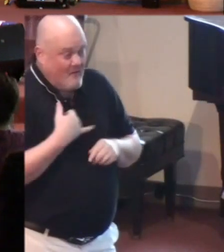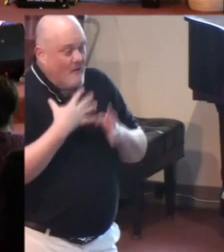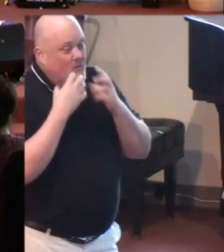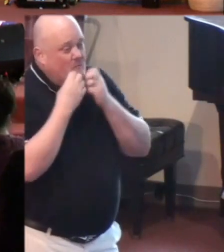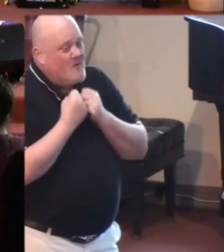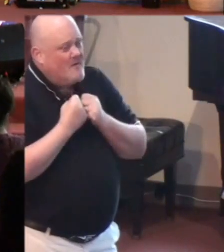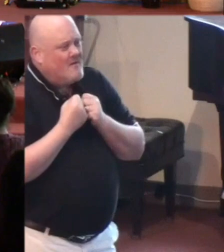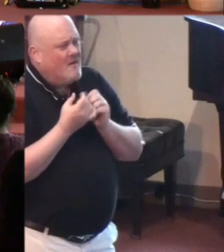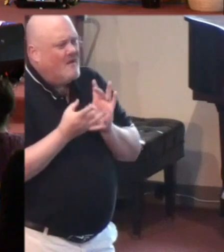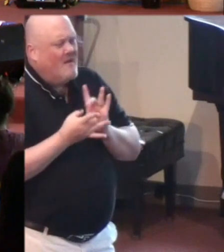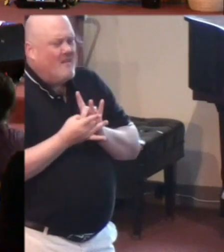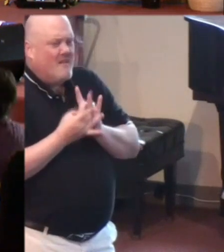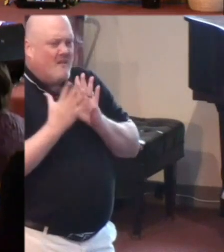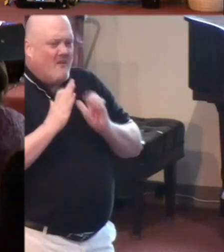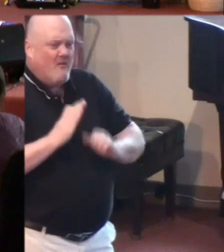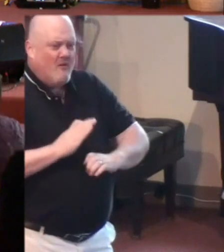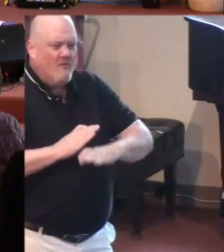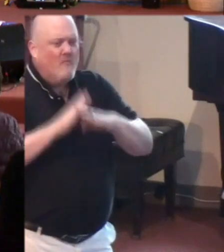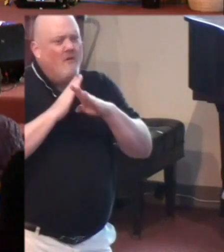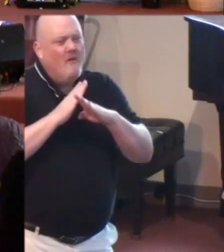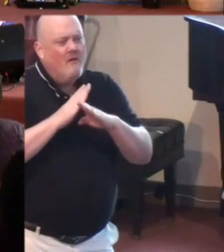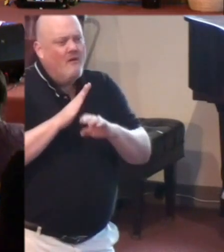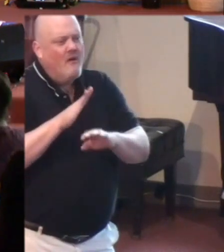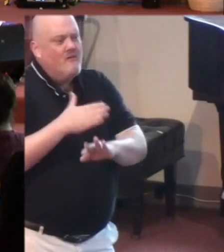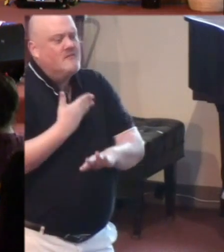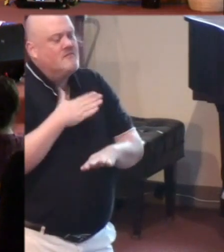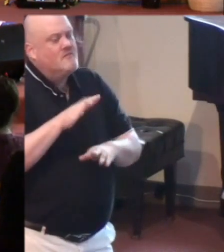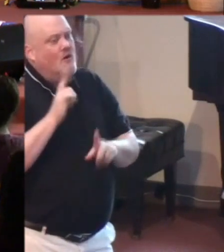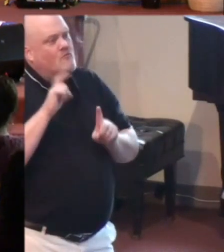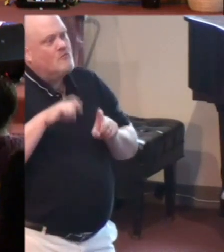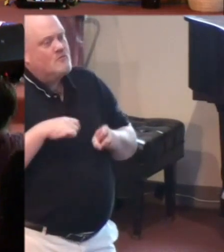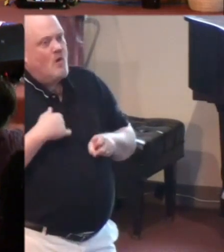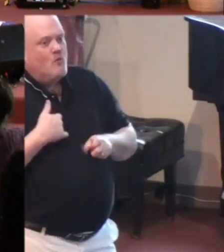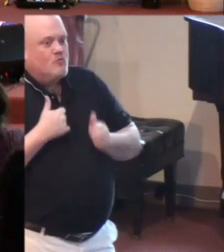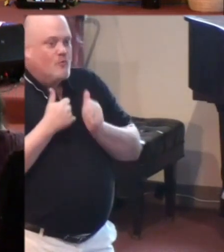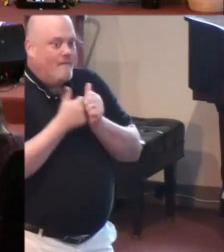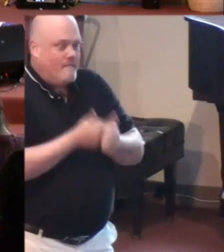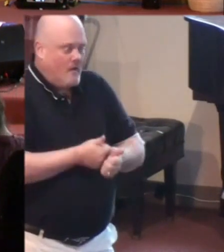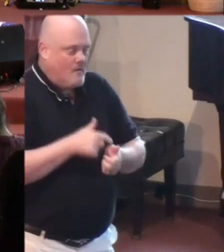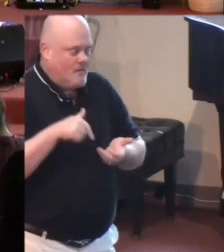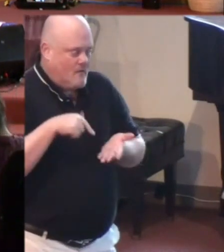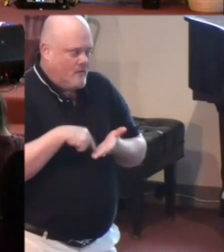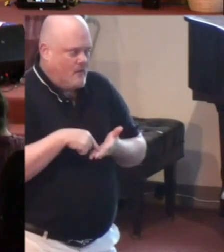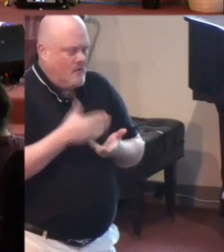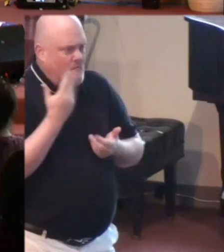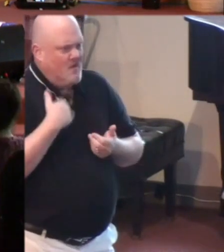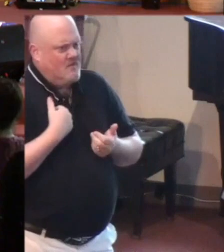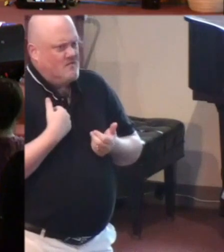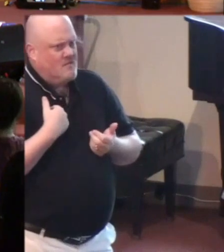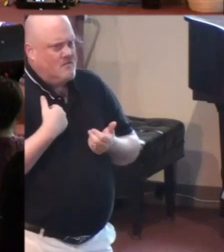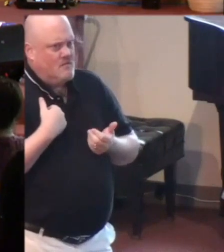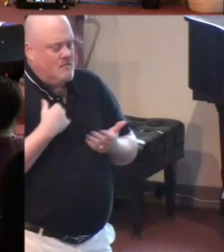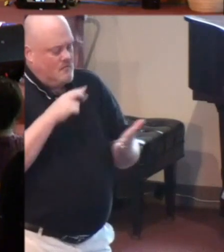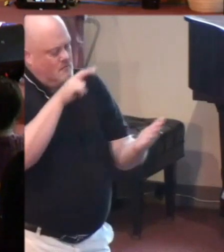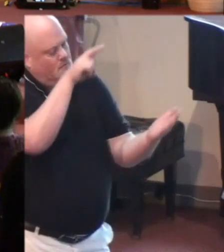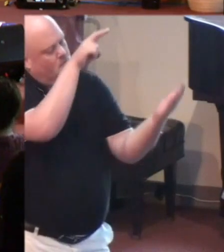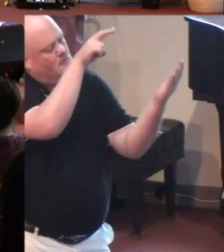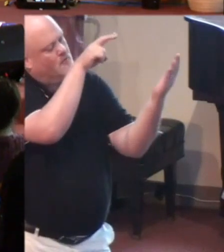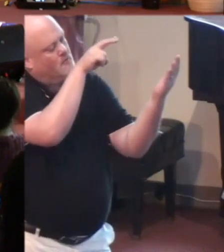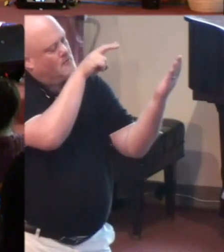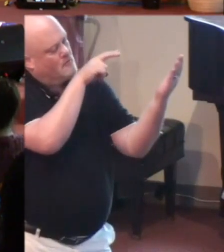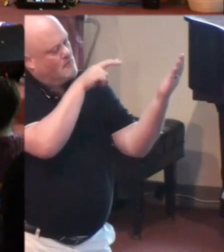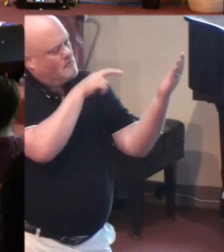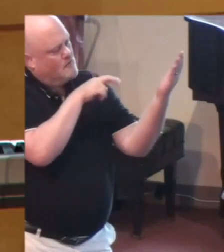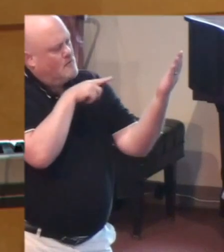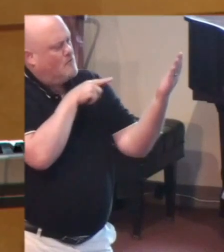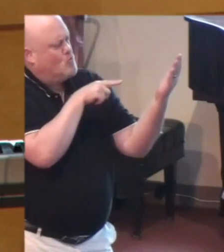any rigidity, like of the songs that were supposed to be in this set, because we realized that we didn't share one